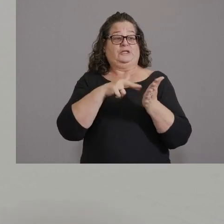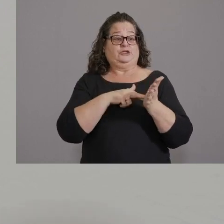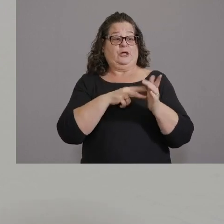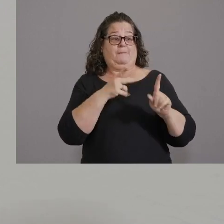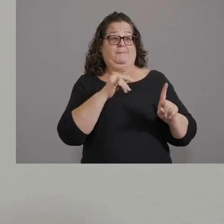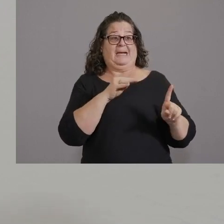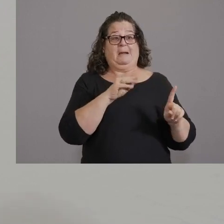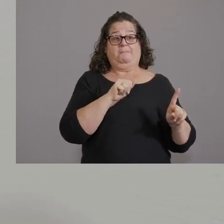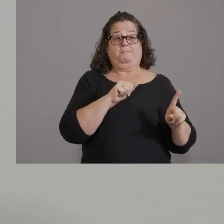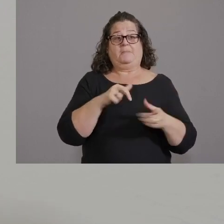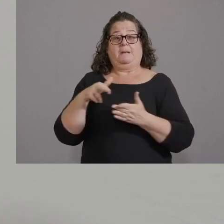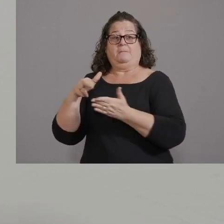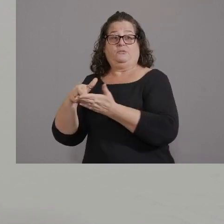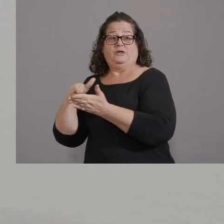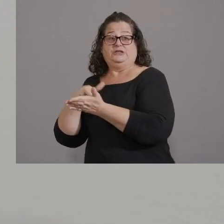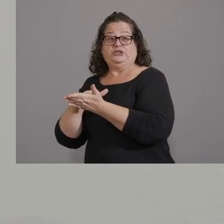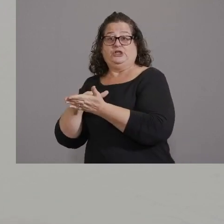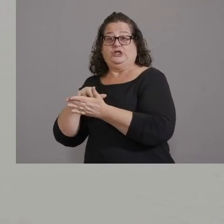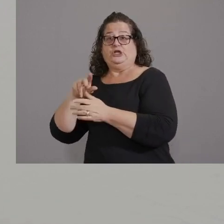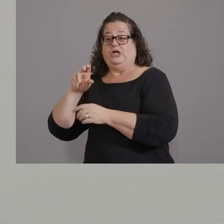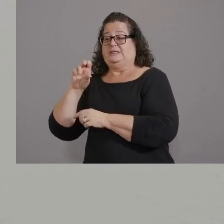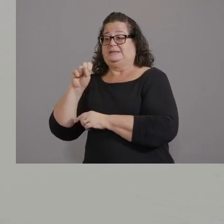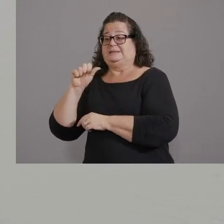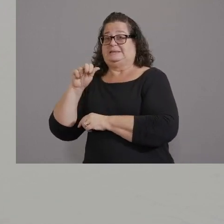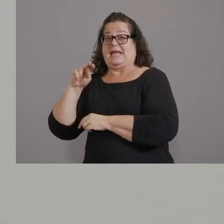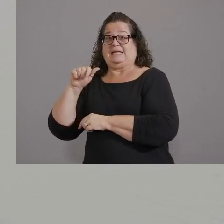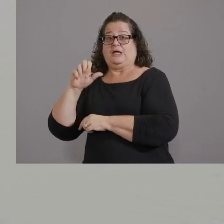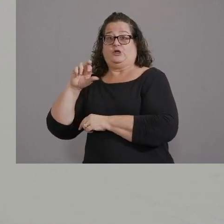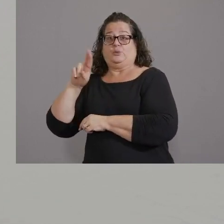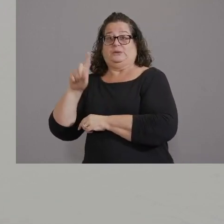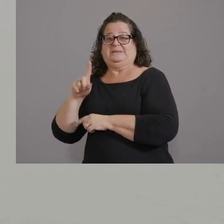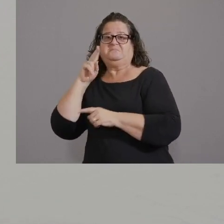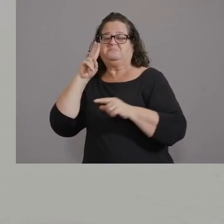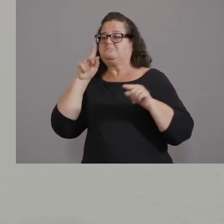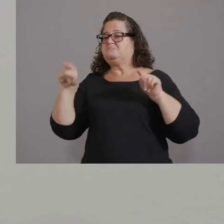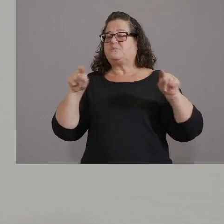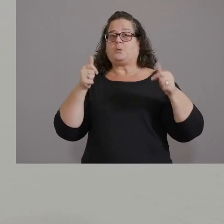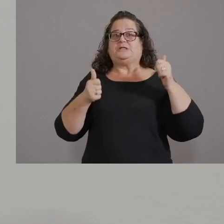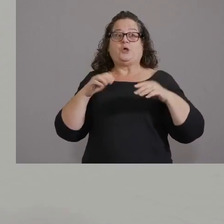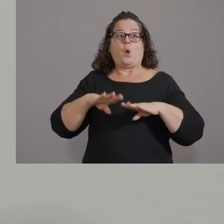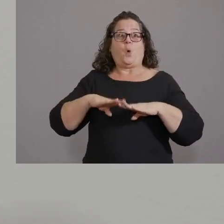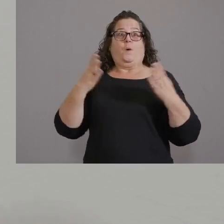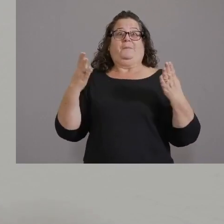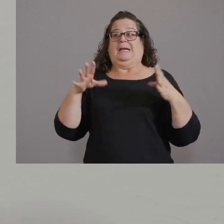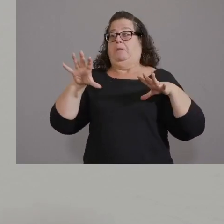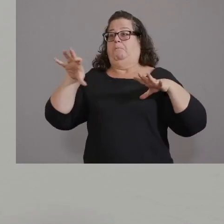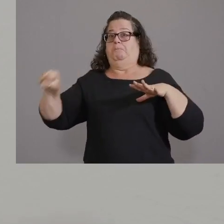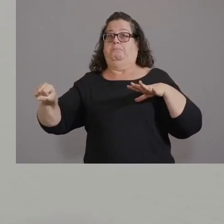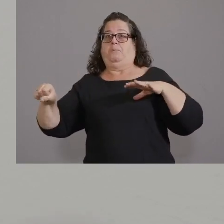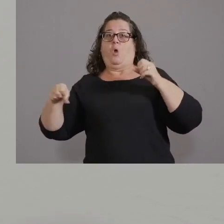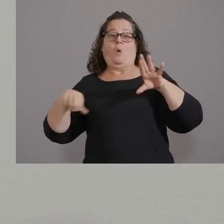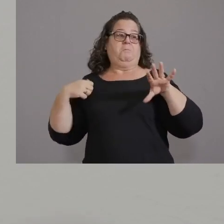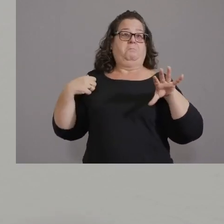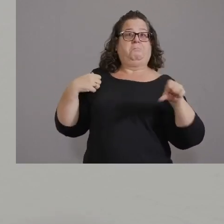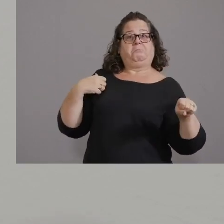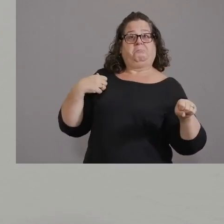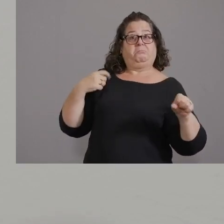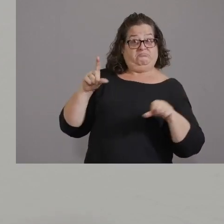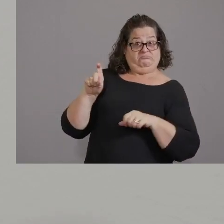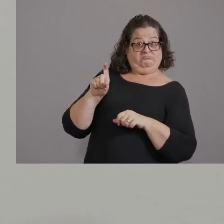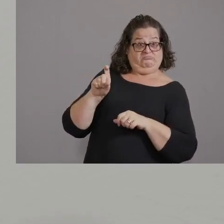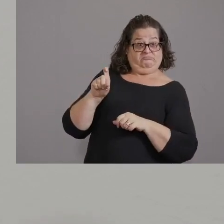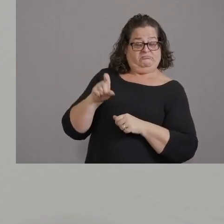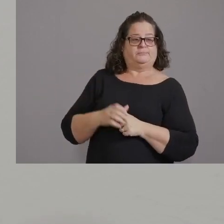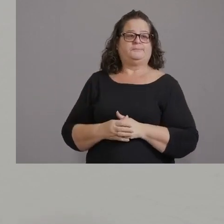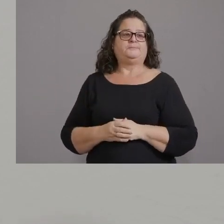which one sticks first? So yeah, that definitely could happen. There's not one system that is going in, because